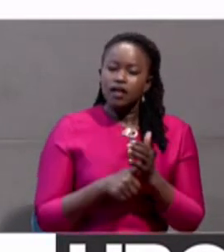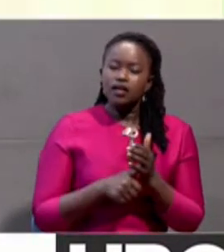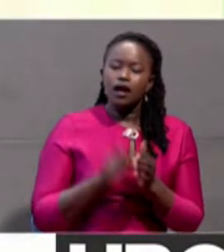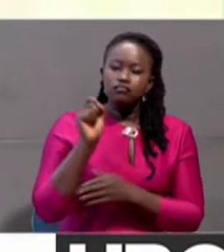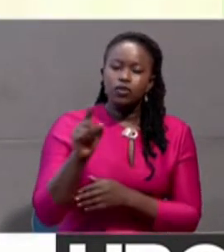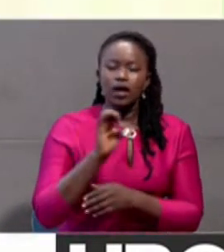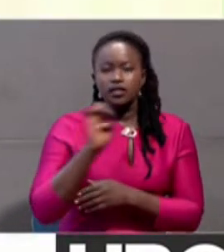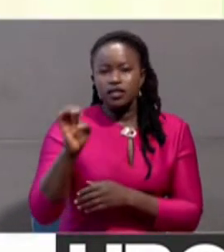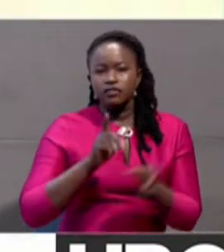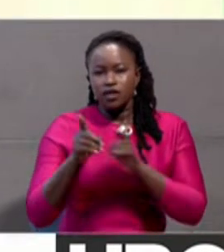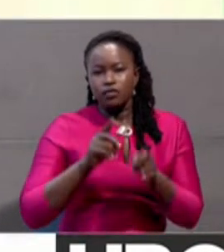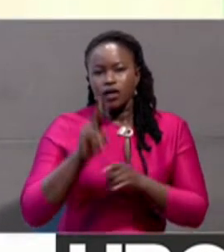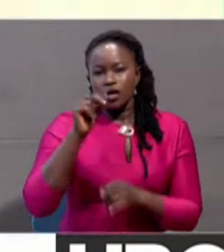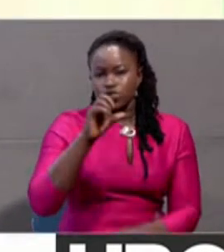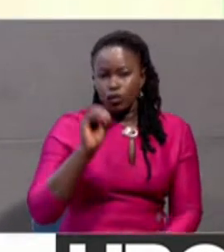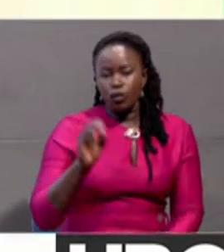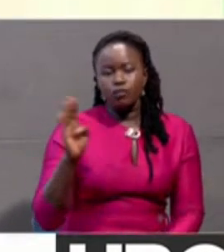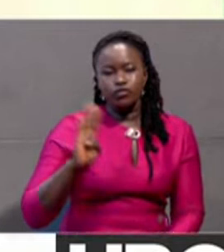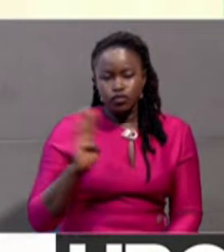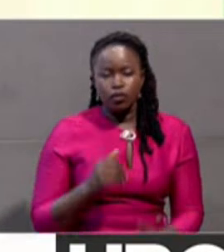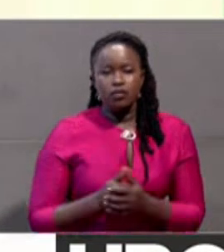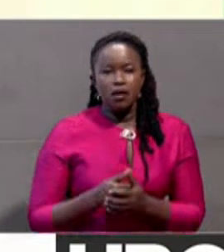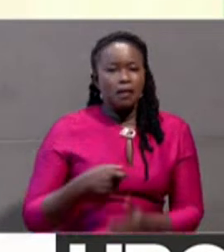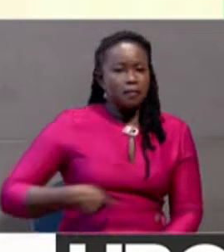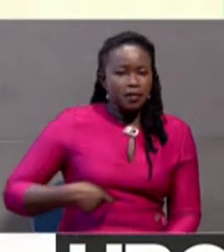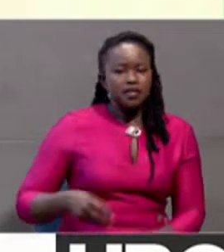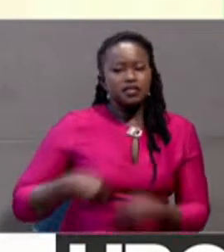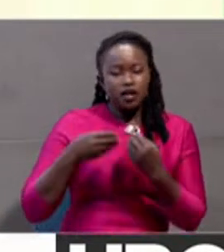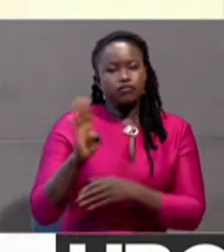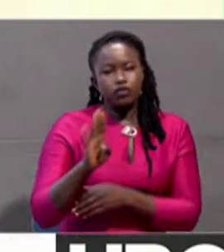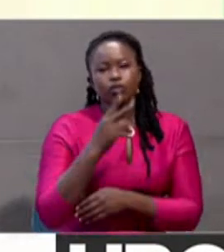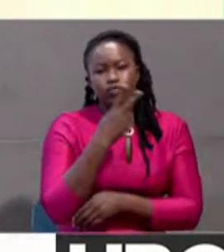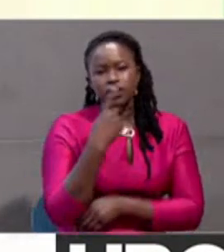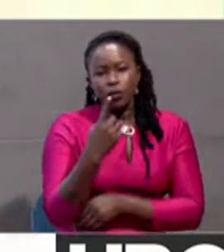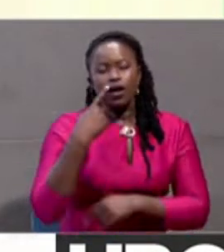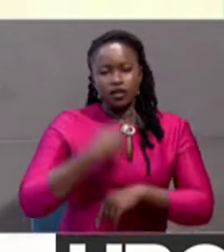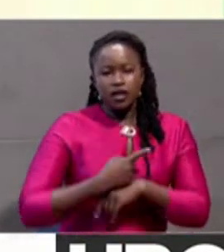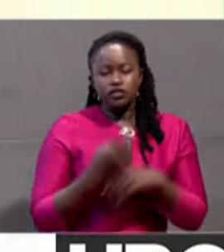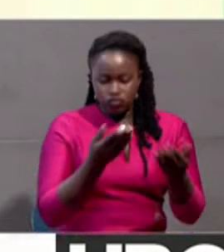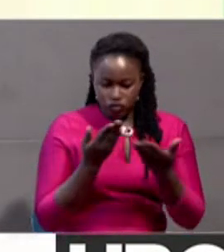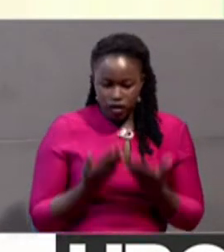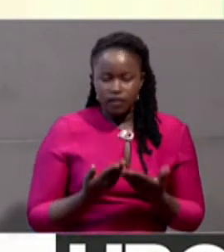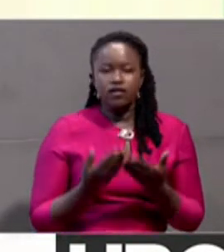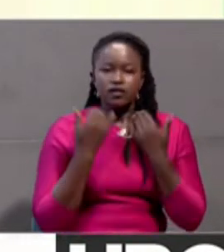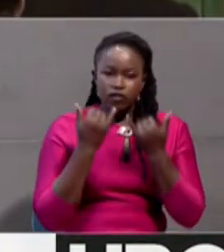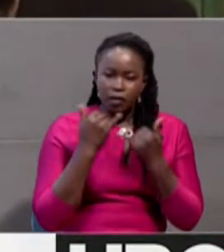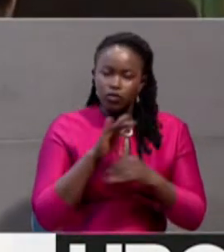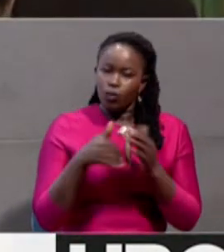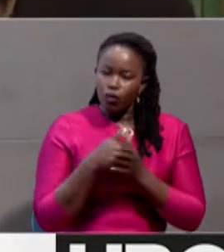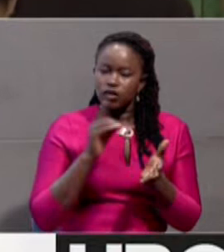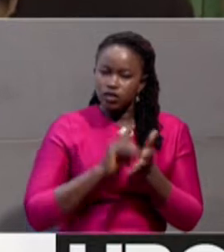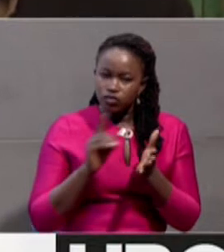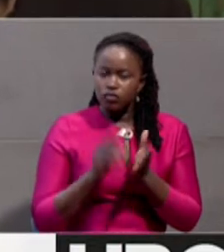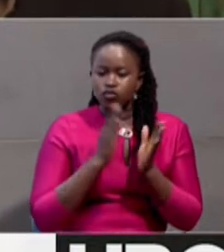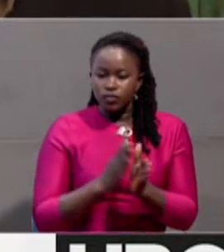executive director of the NGO Bureau, Stephen Okero, Mabirizi gave the Bureau up to 21 days to provide him with all the documents to